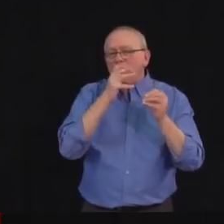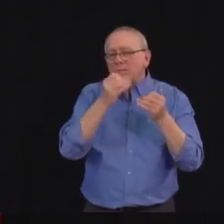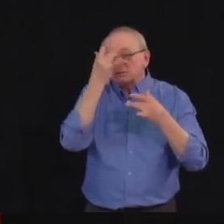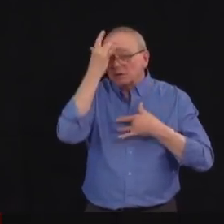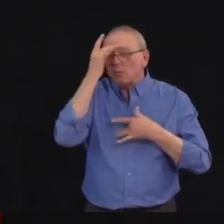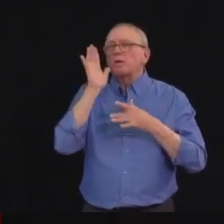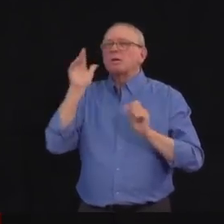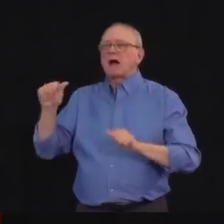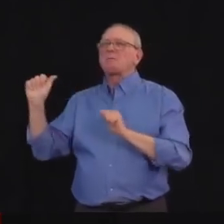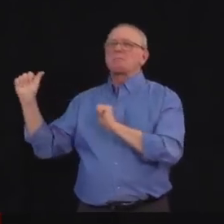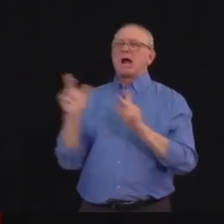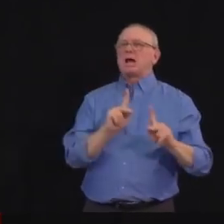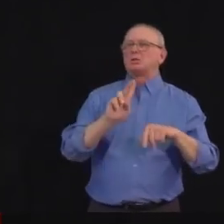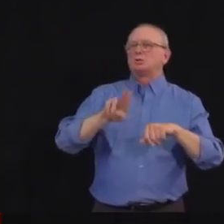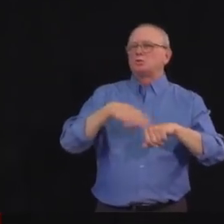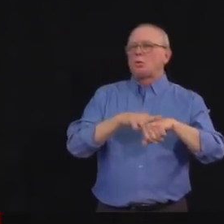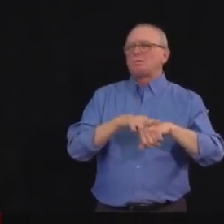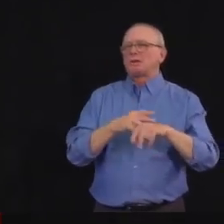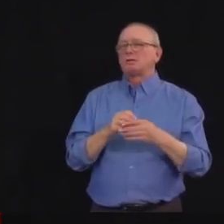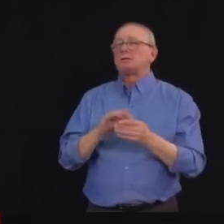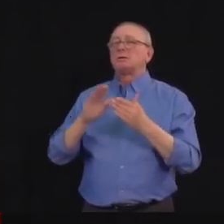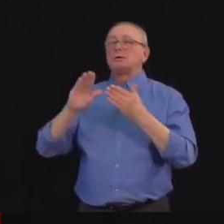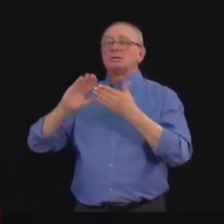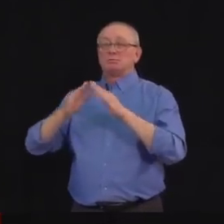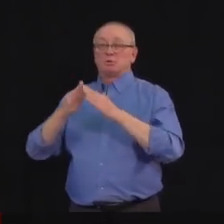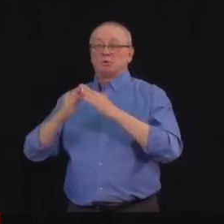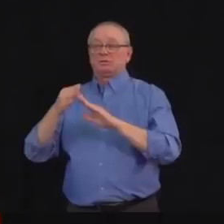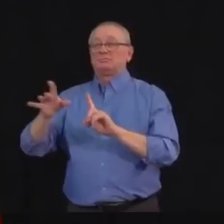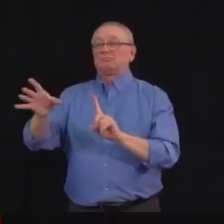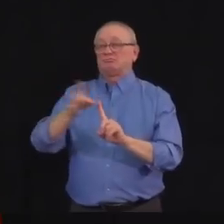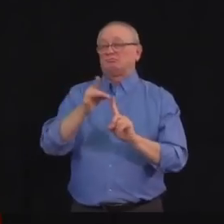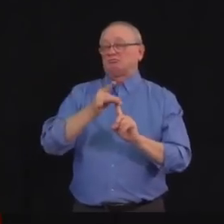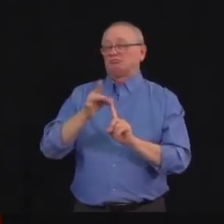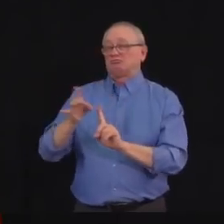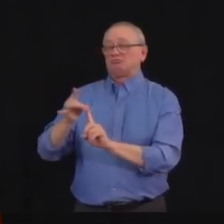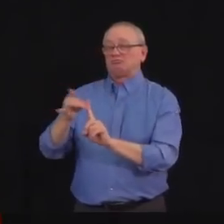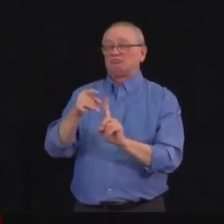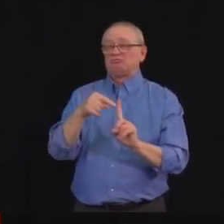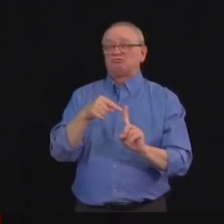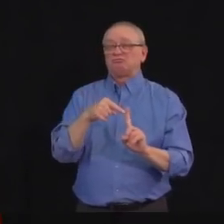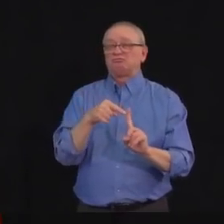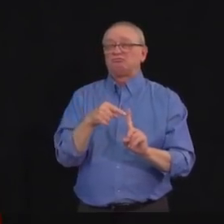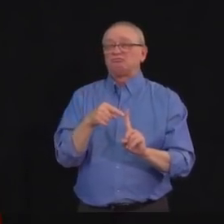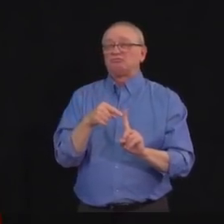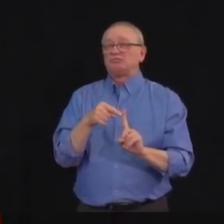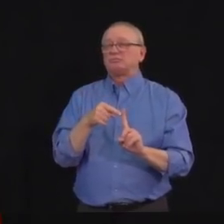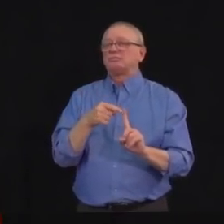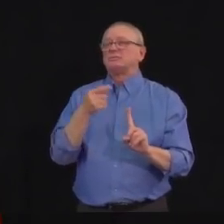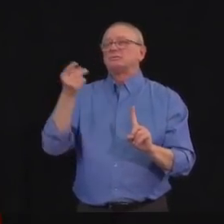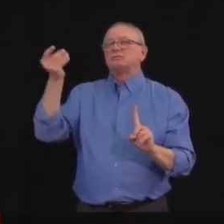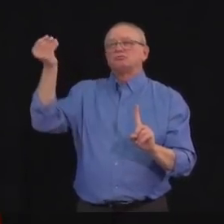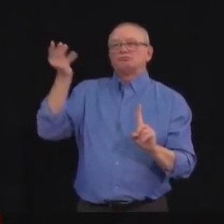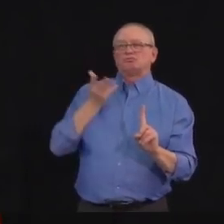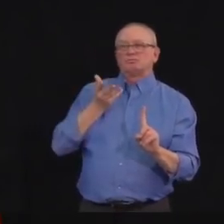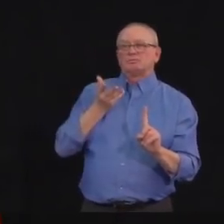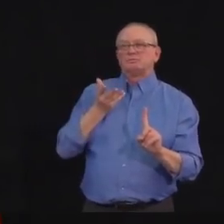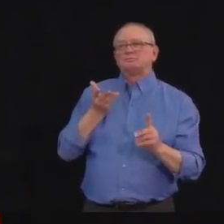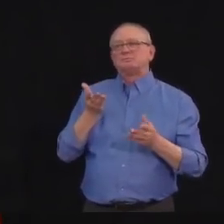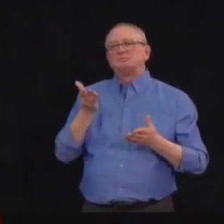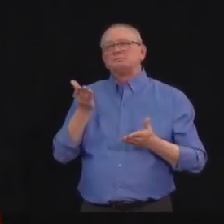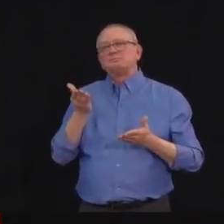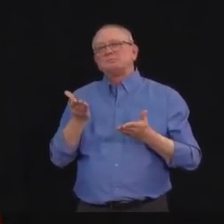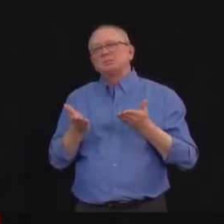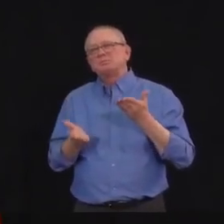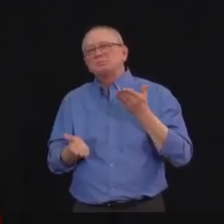what happens is we get cases that are reported to us, and if on the initial case report it